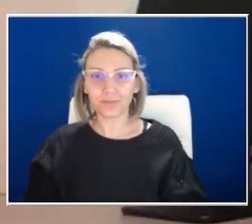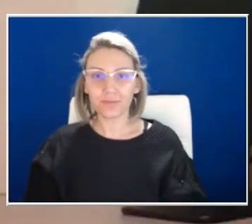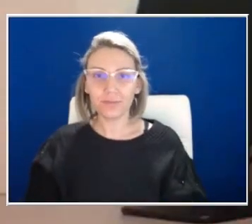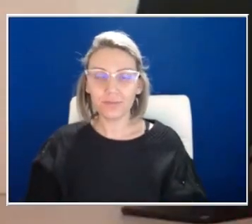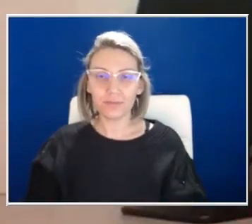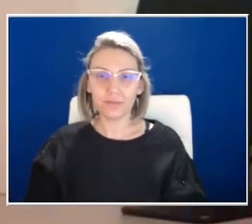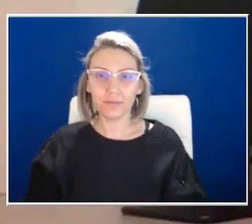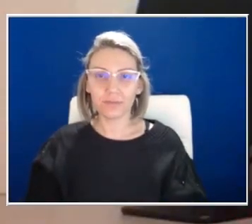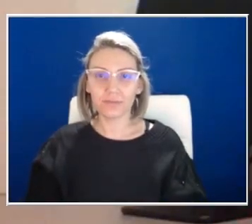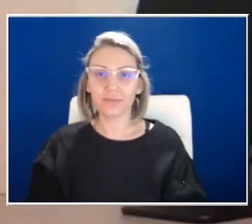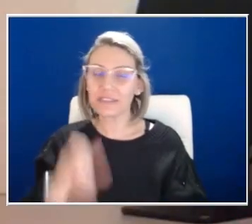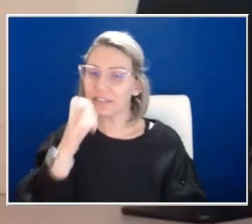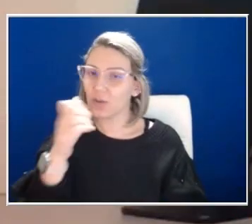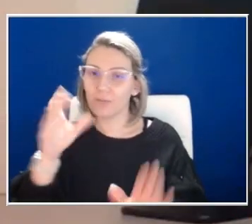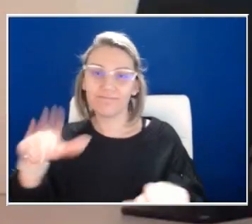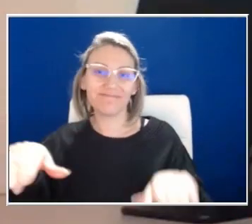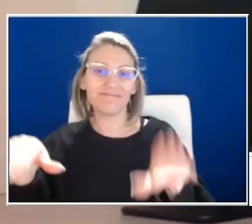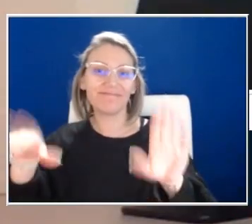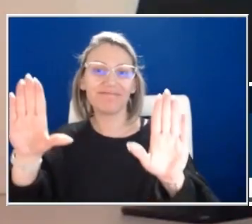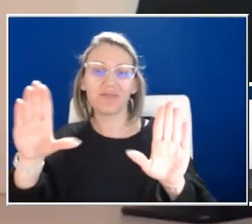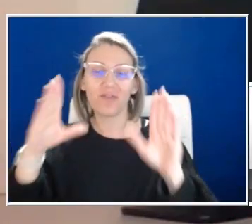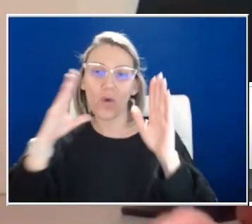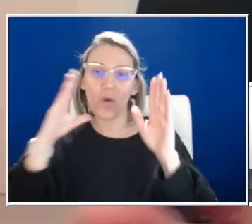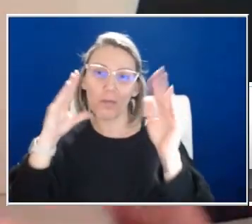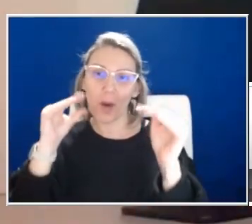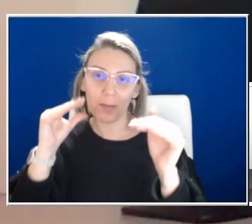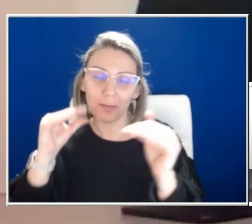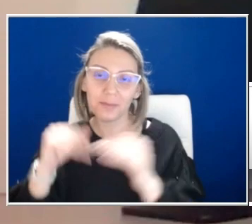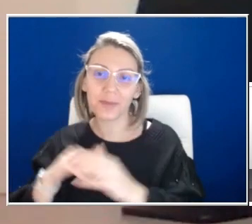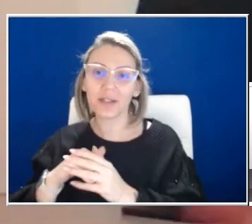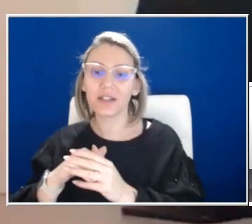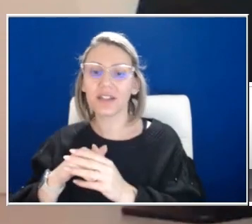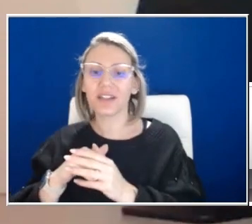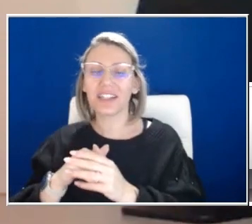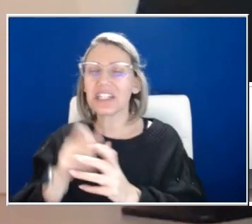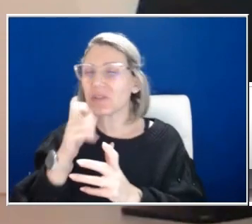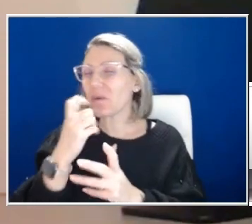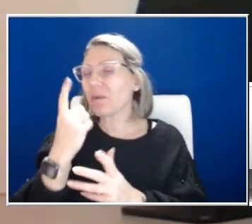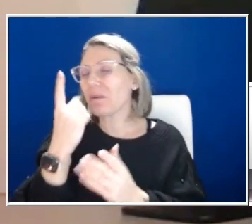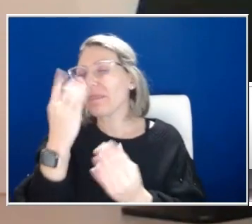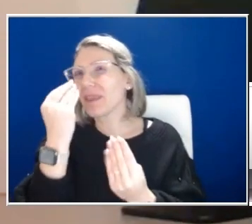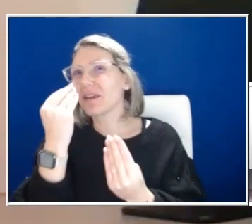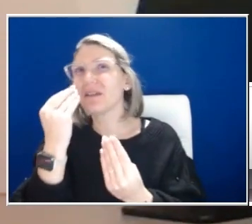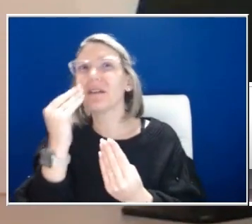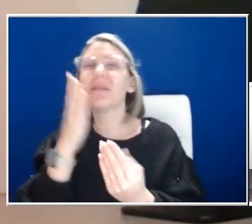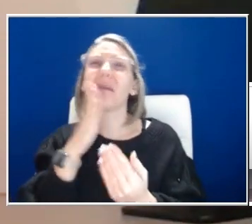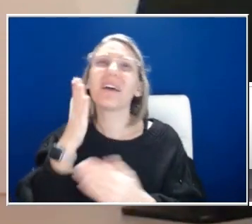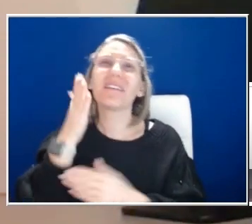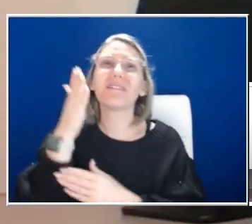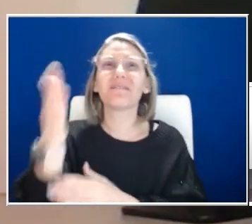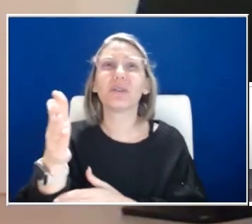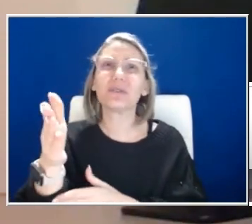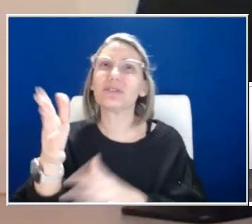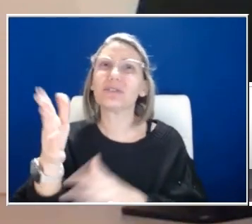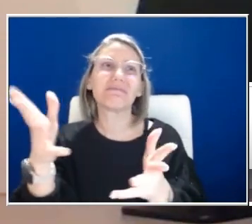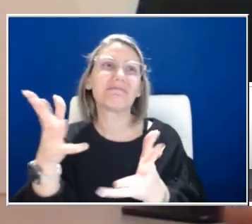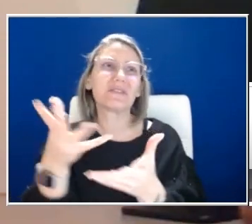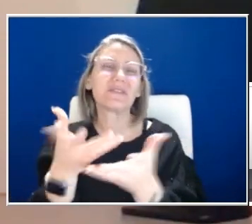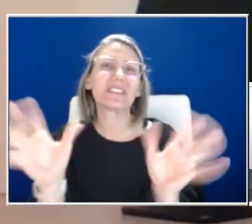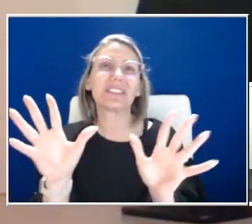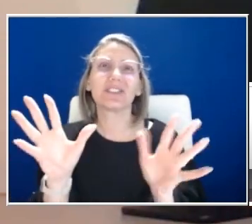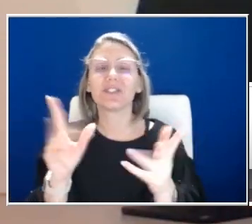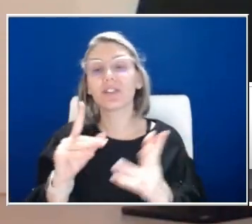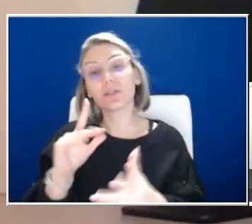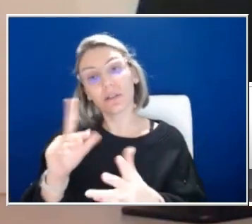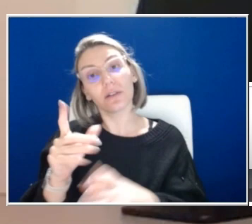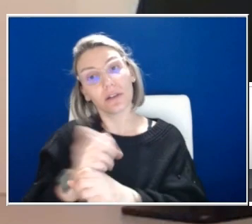Don't give up hope and think that your future is so bleak. Get that second opinion, and very